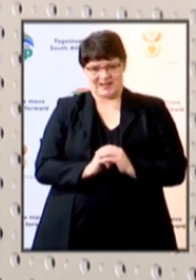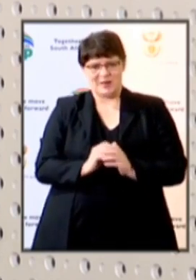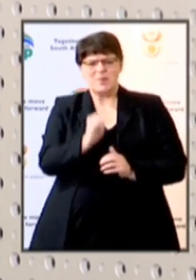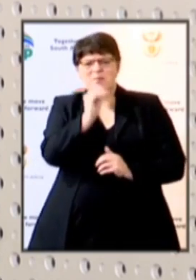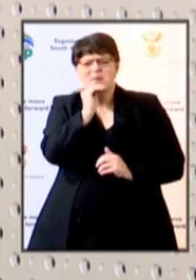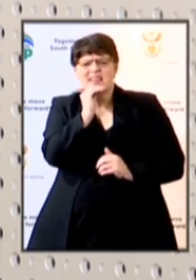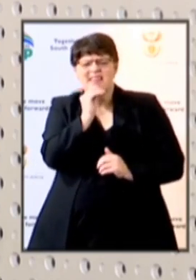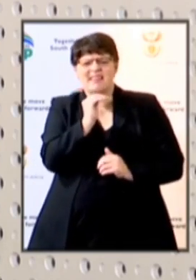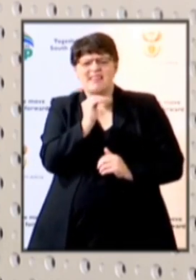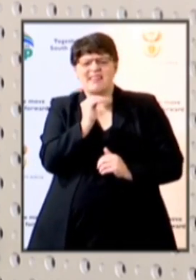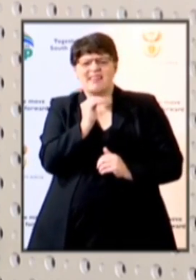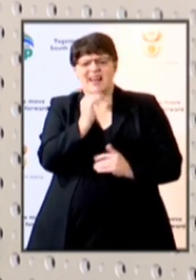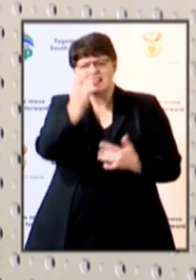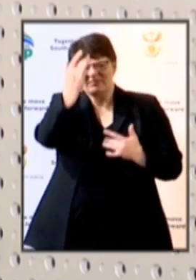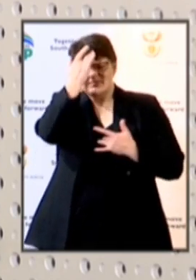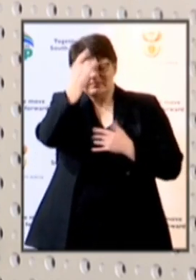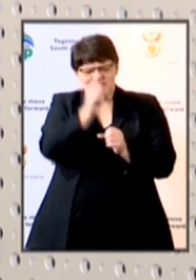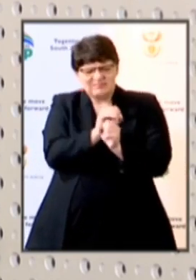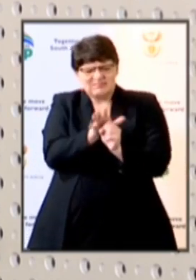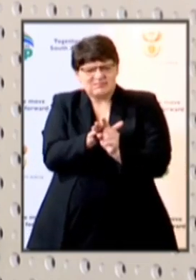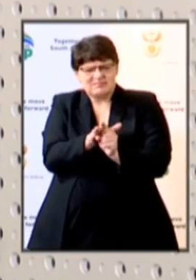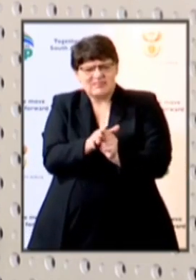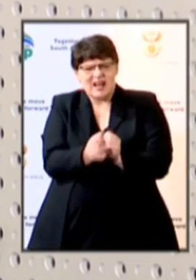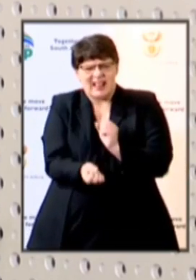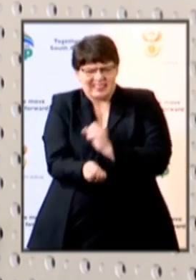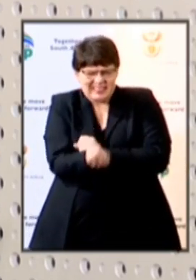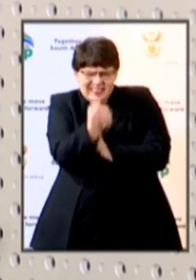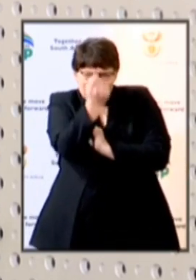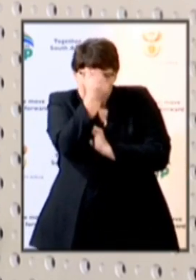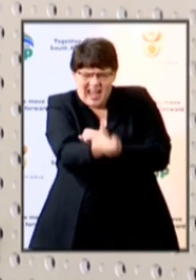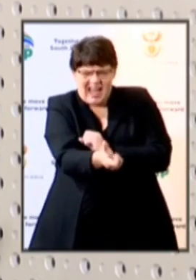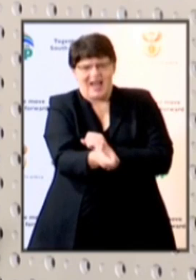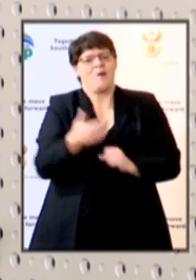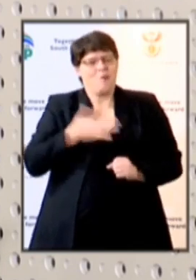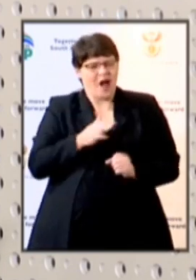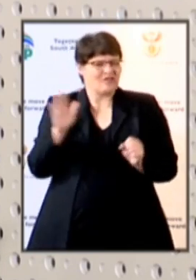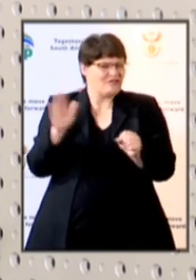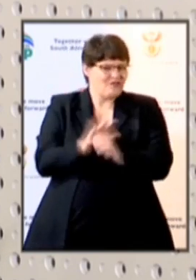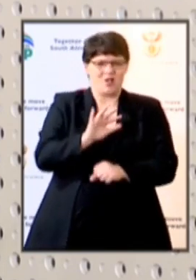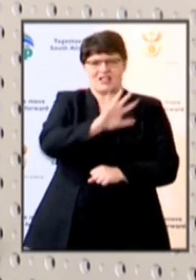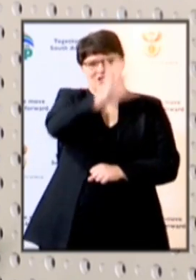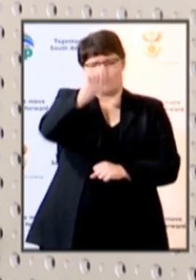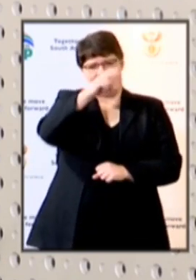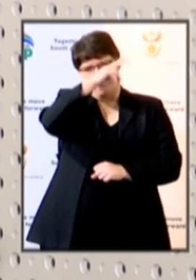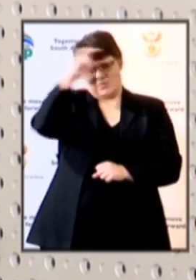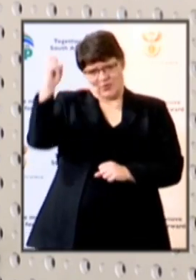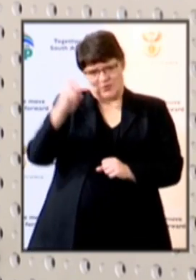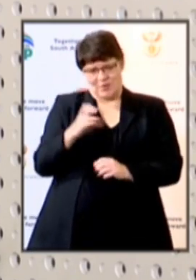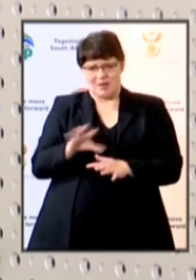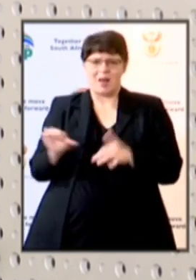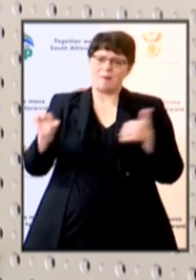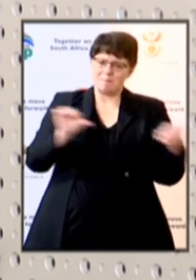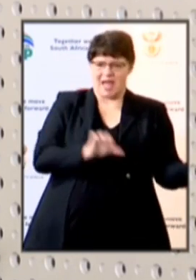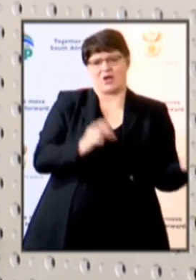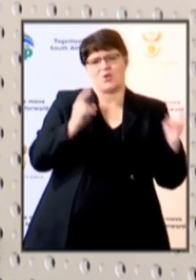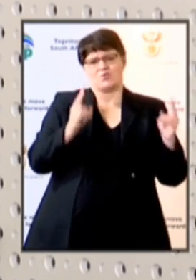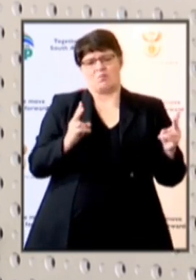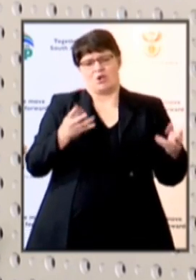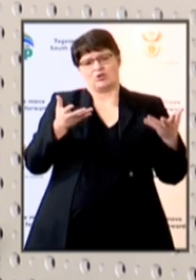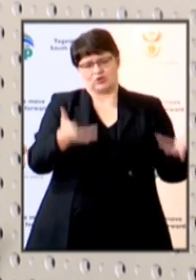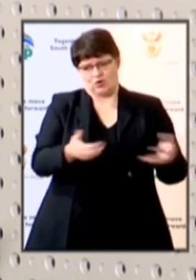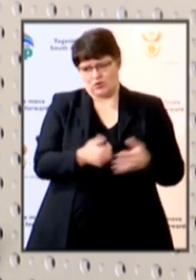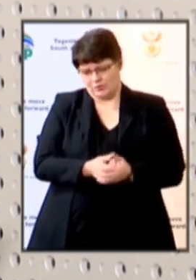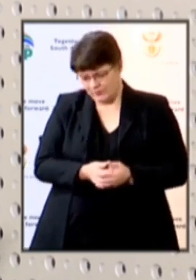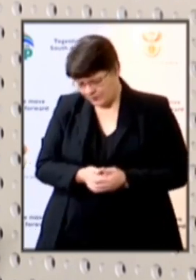hardly any infection and life goes back to normal. But